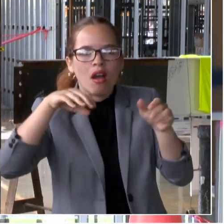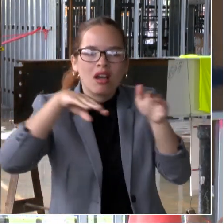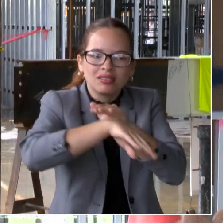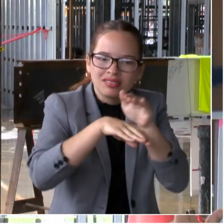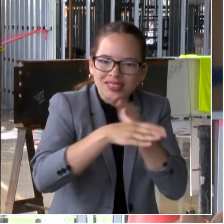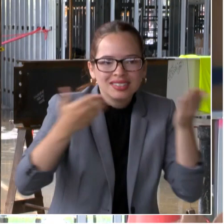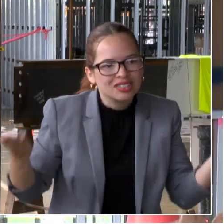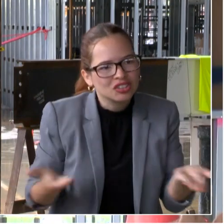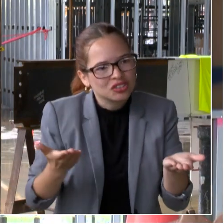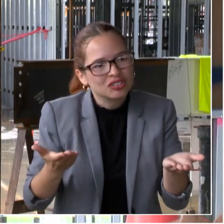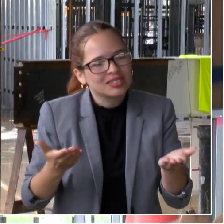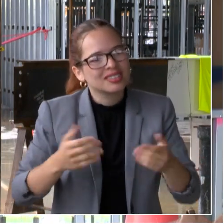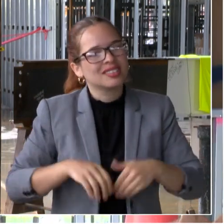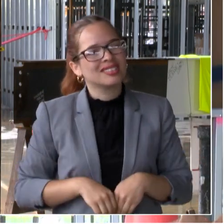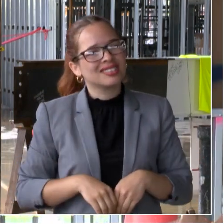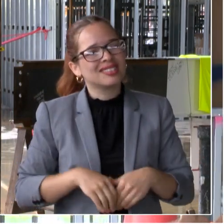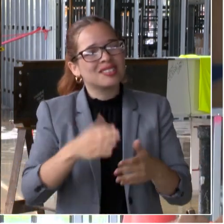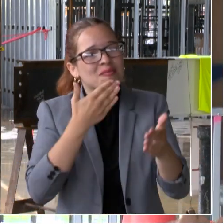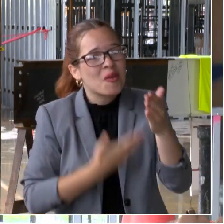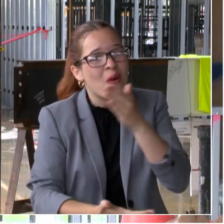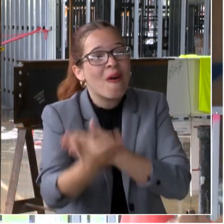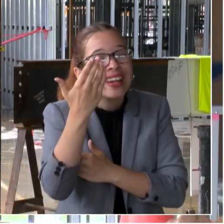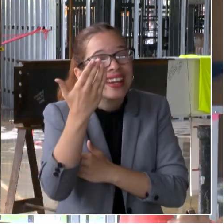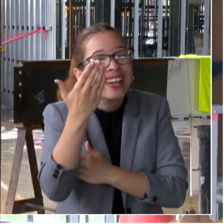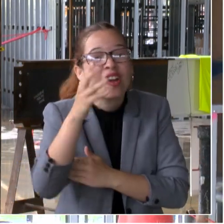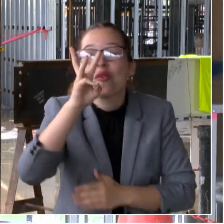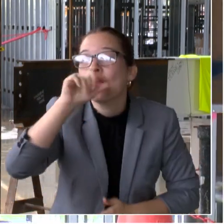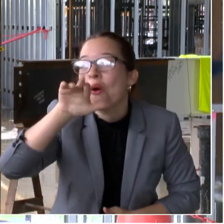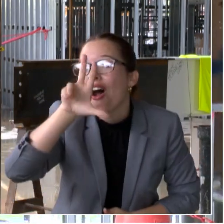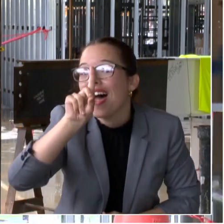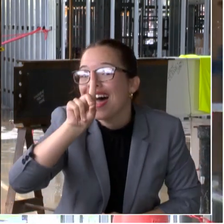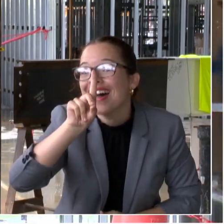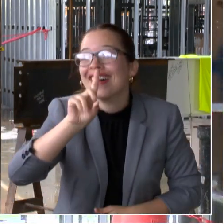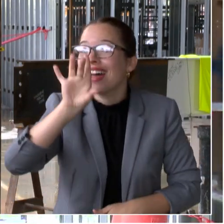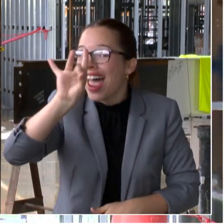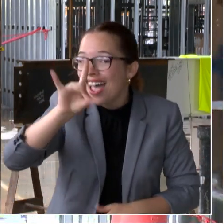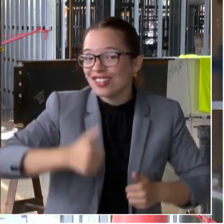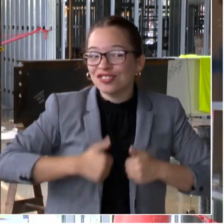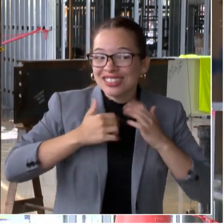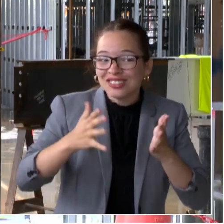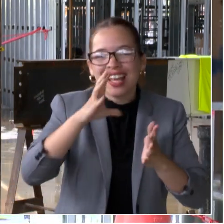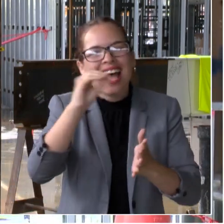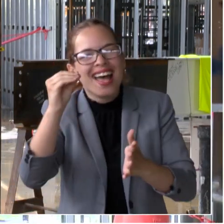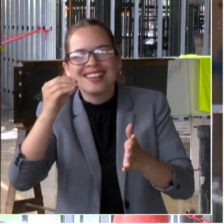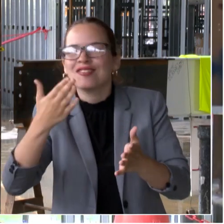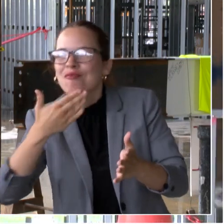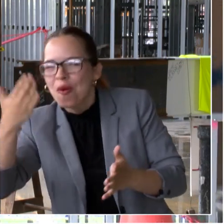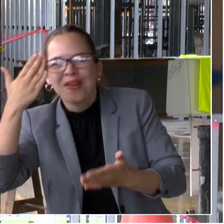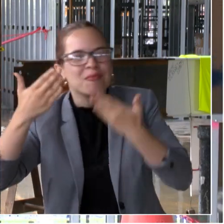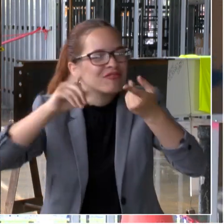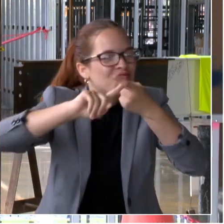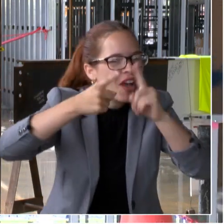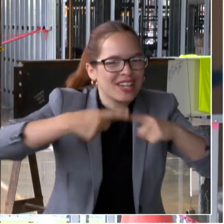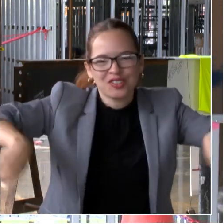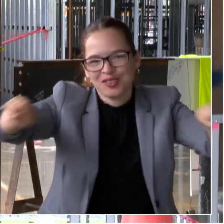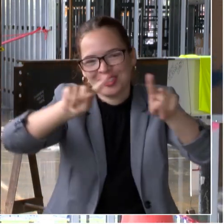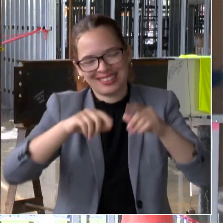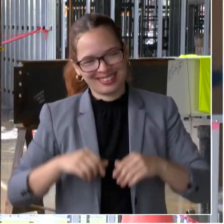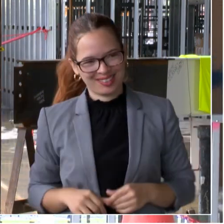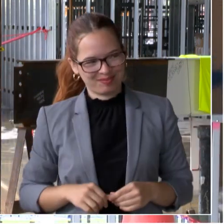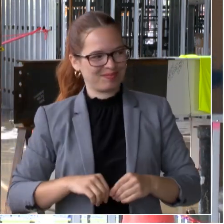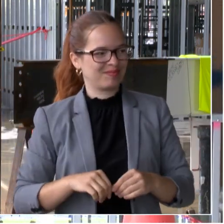8 and friends. Good morning. Good morning. So I want to welcome you to the St.